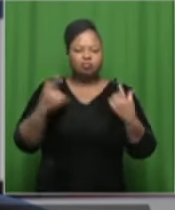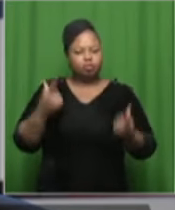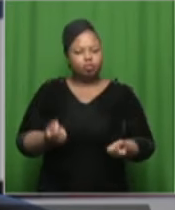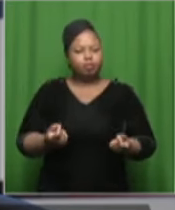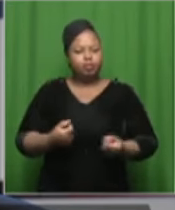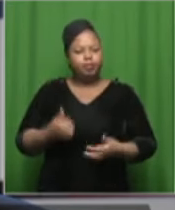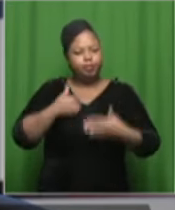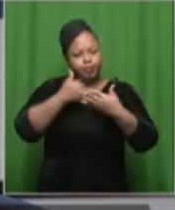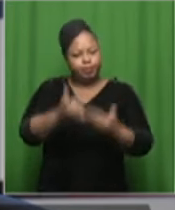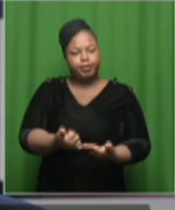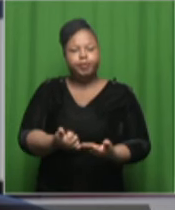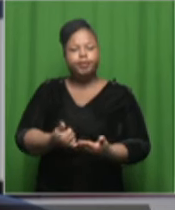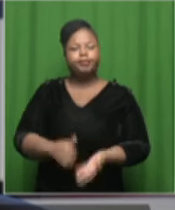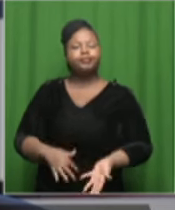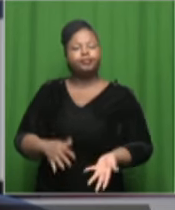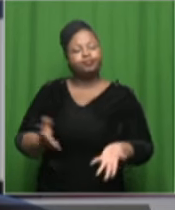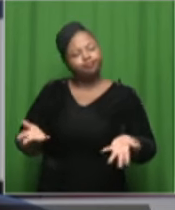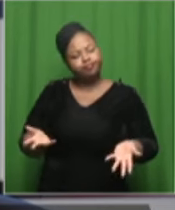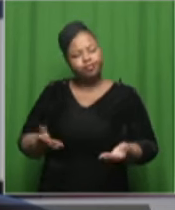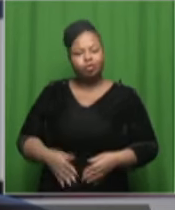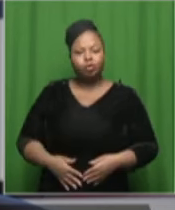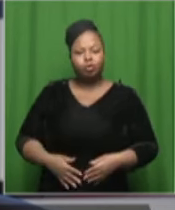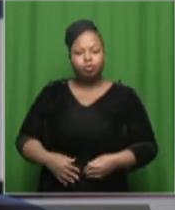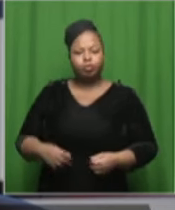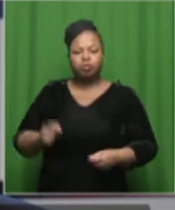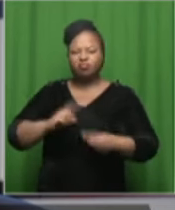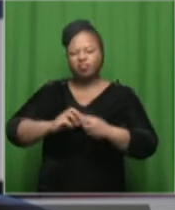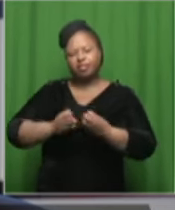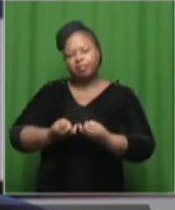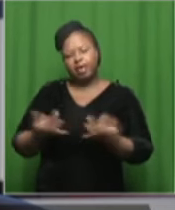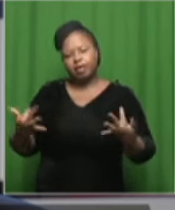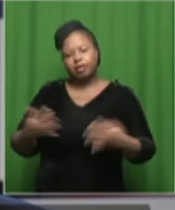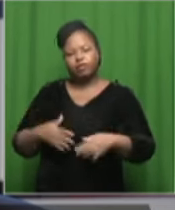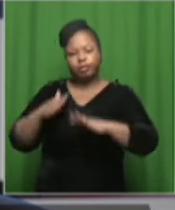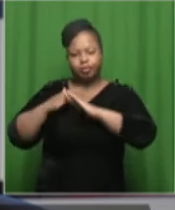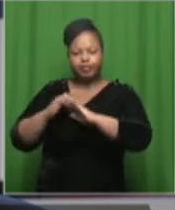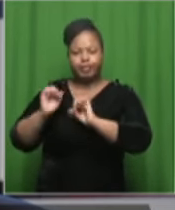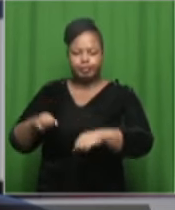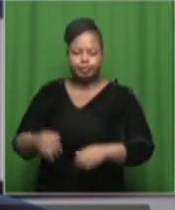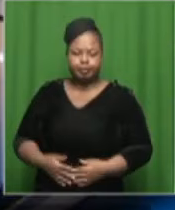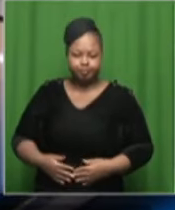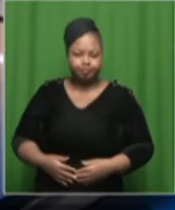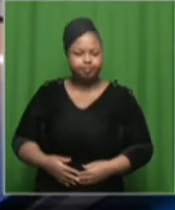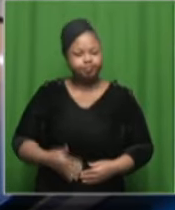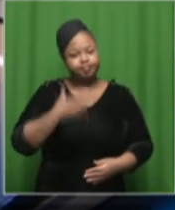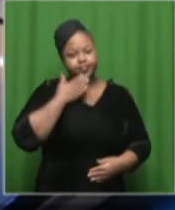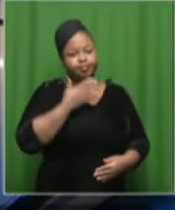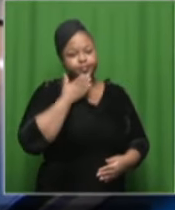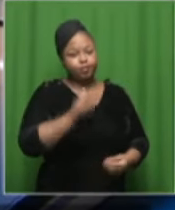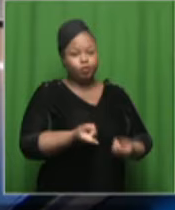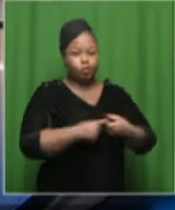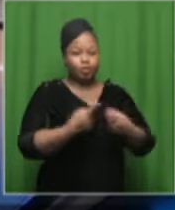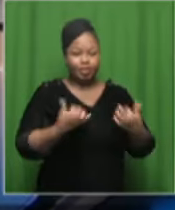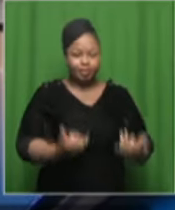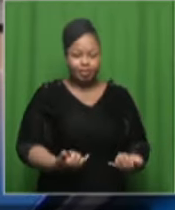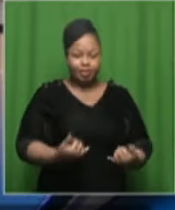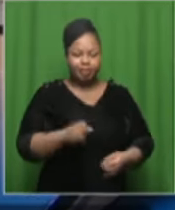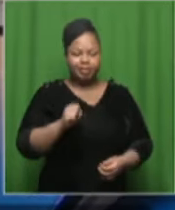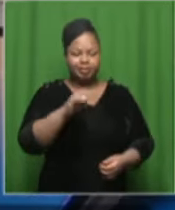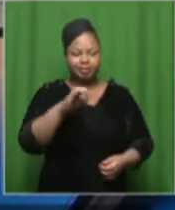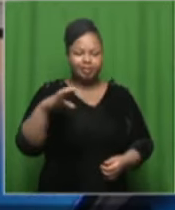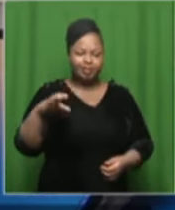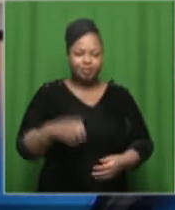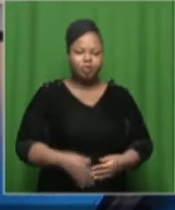can help to really reduce the burden of a wide range of infectious diseases. Mm. And I mean, thank you very much for joining us at this hour on the